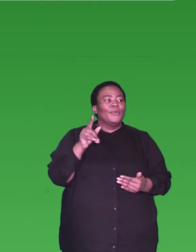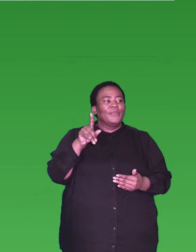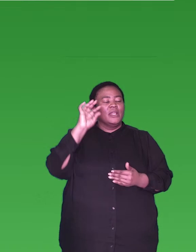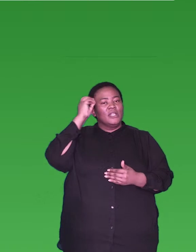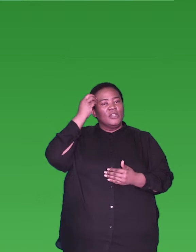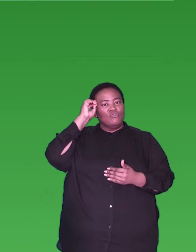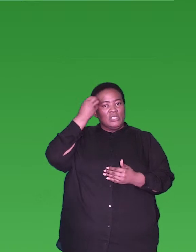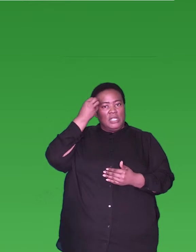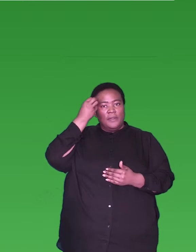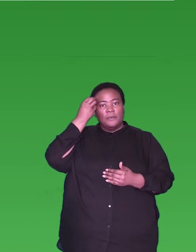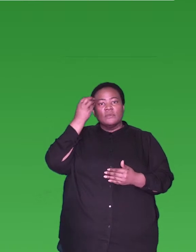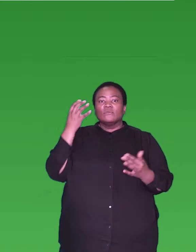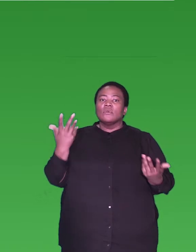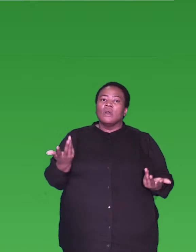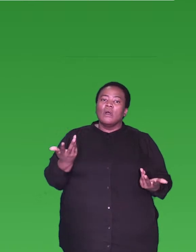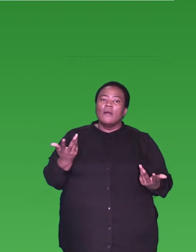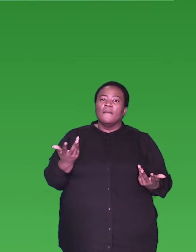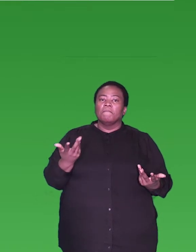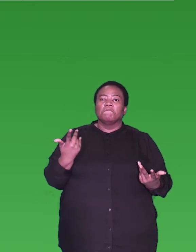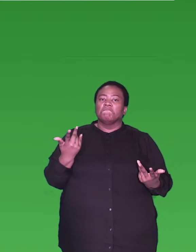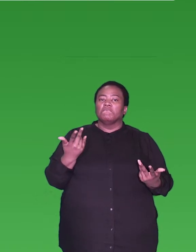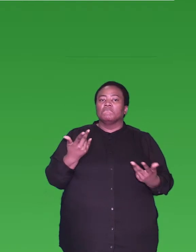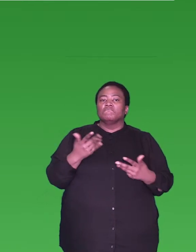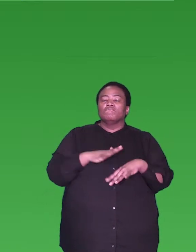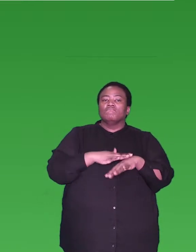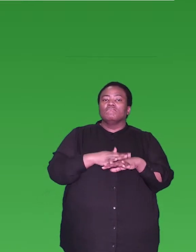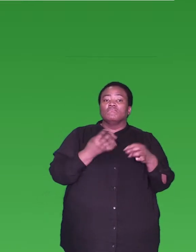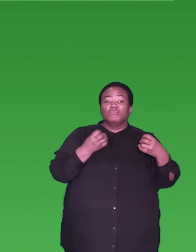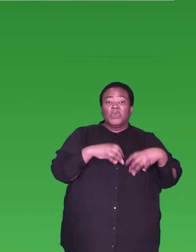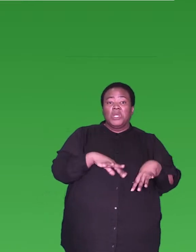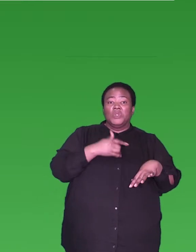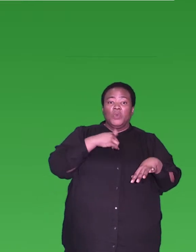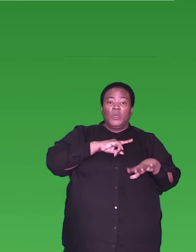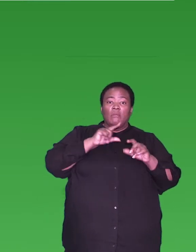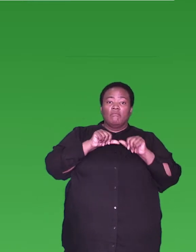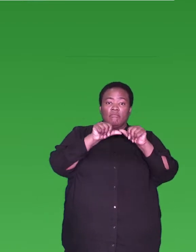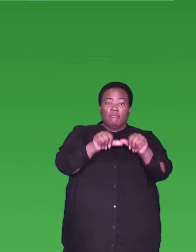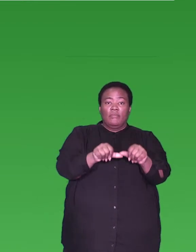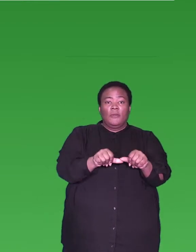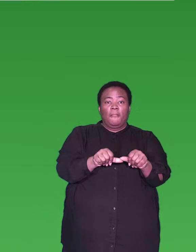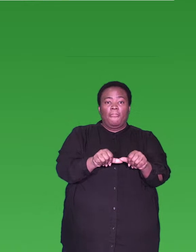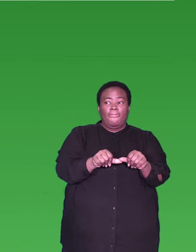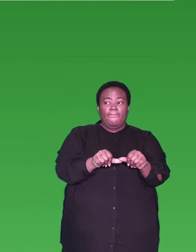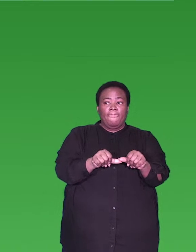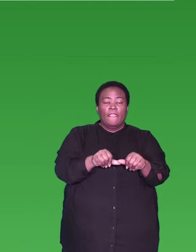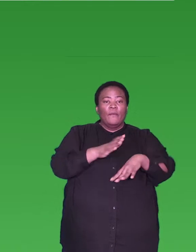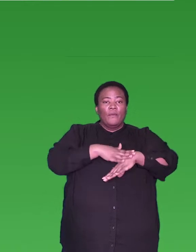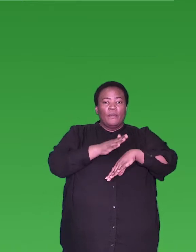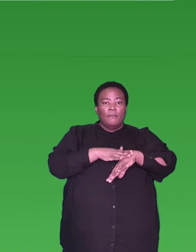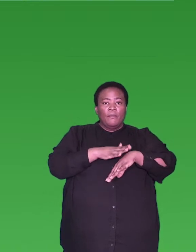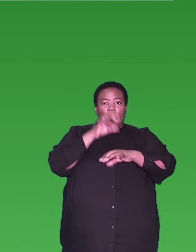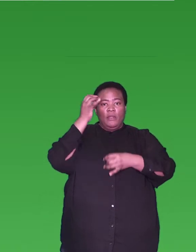interesting. Without much ado, moving forth to Professor